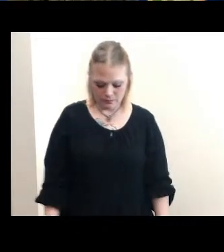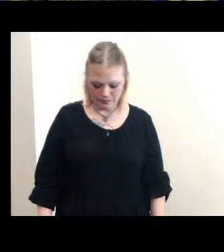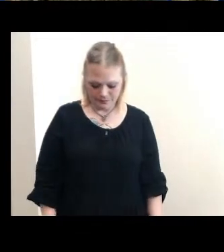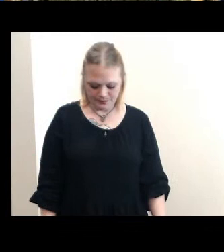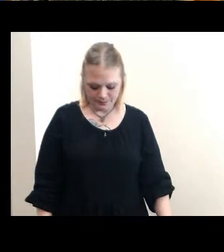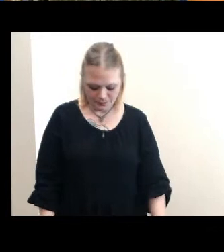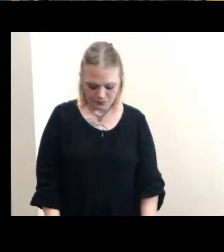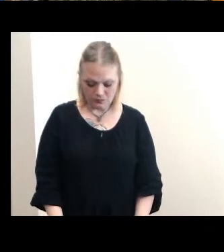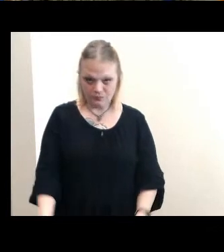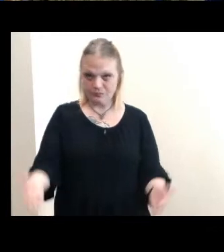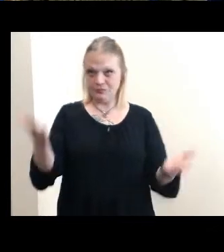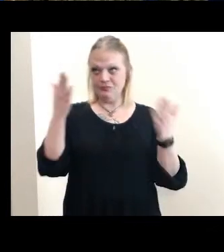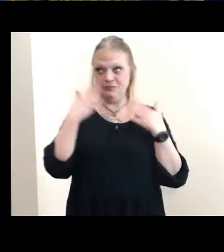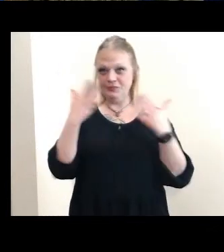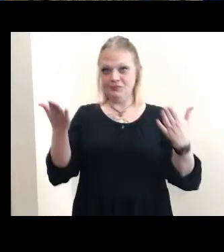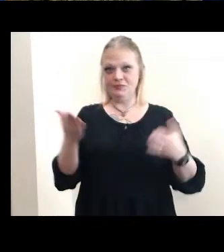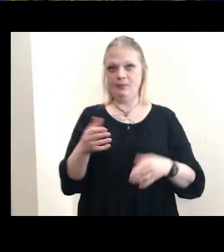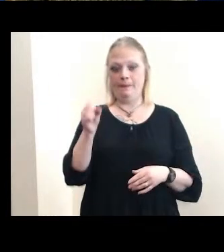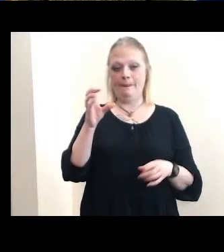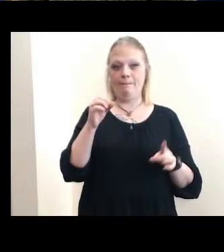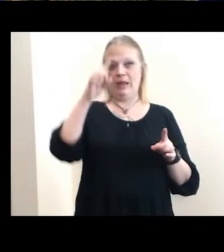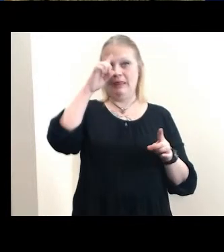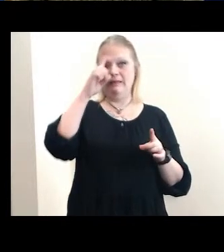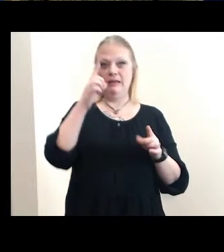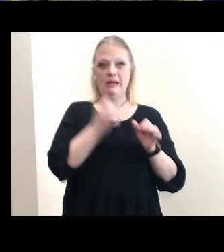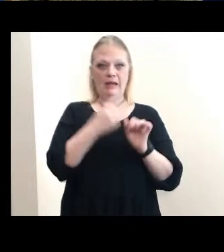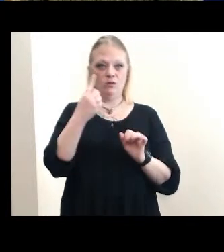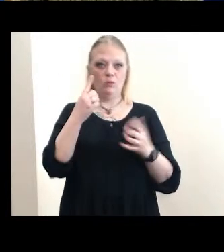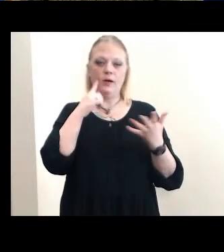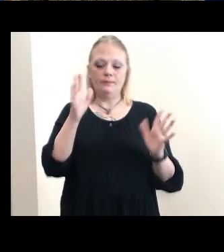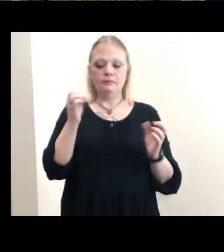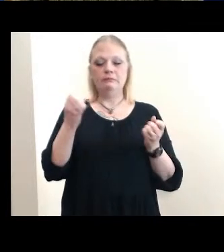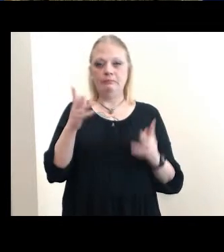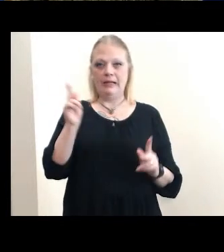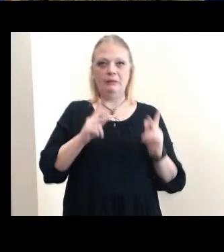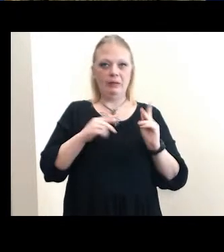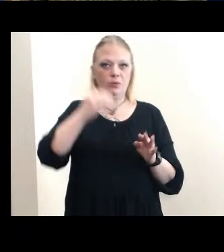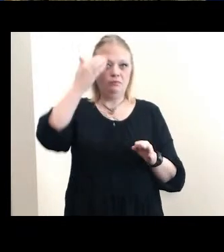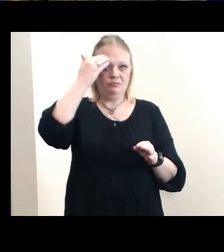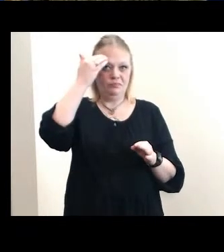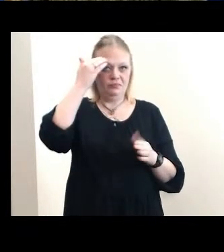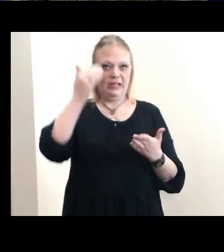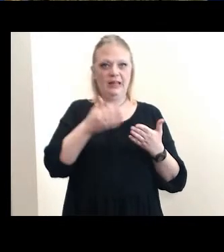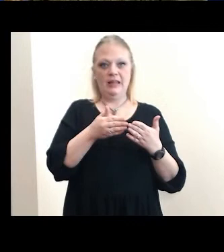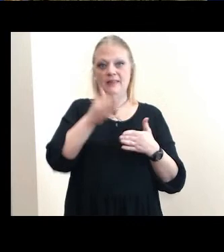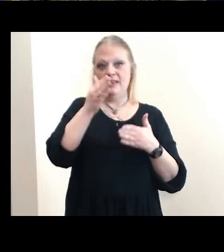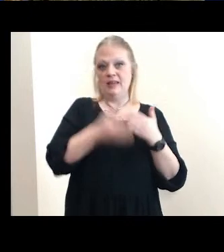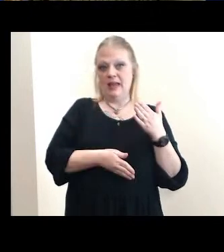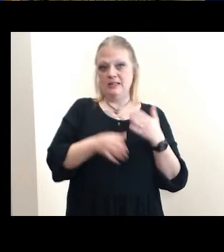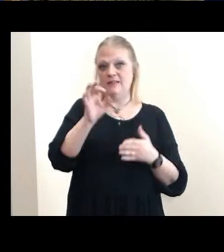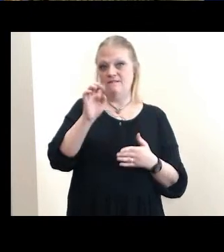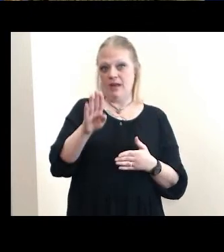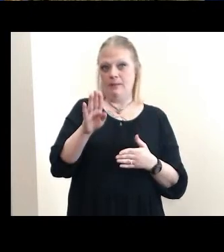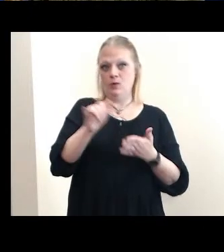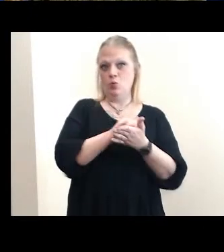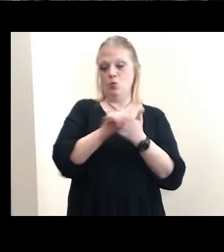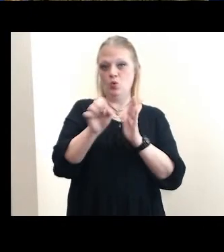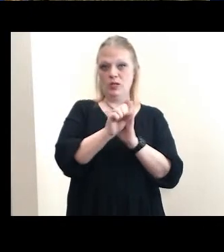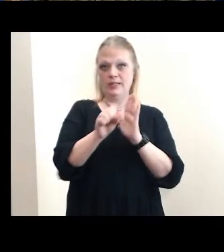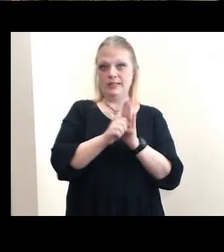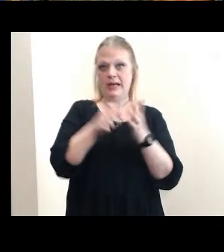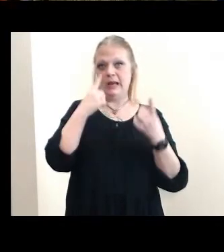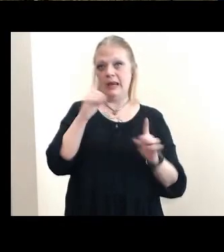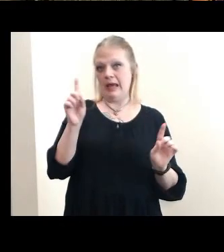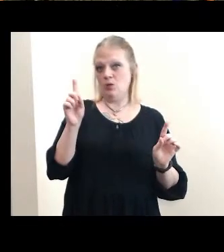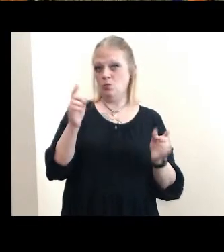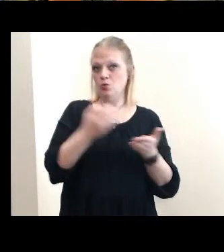Thank you. So I think many people are aware that at the end of February, New York State announced some